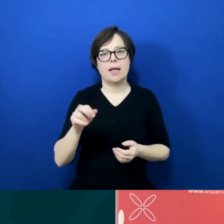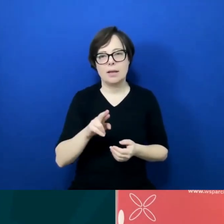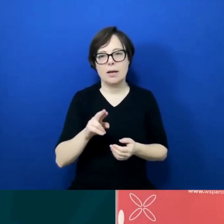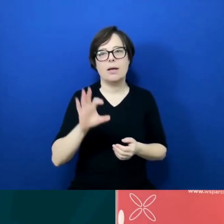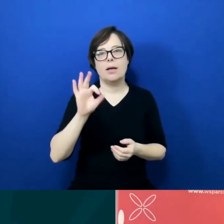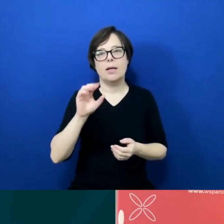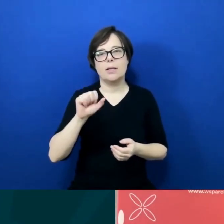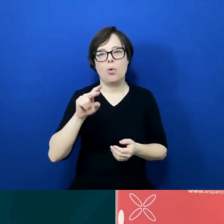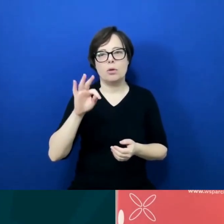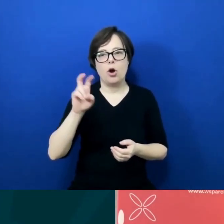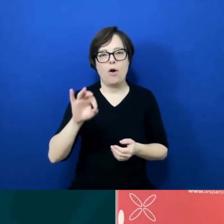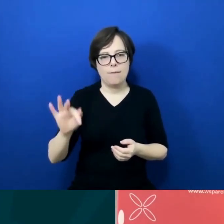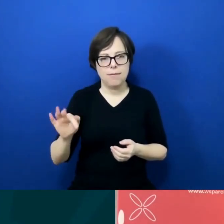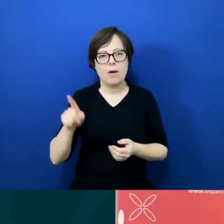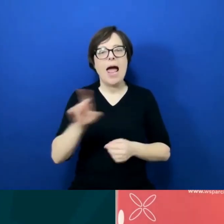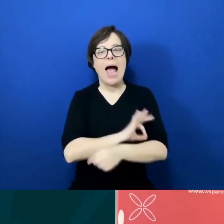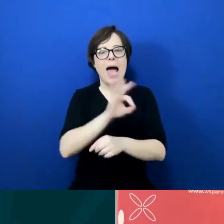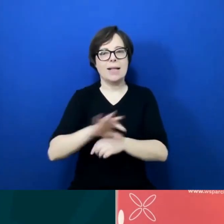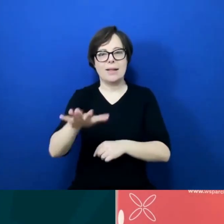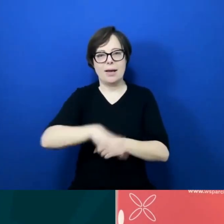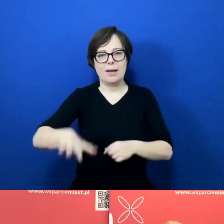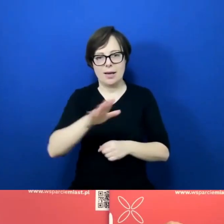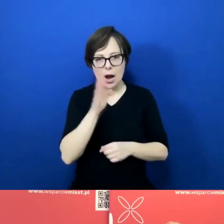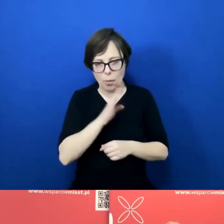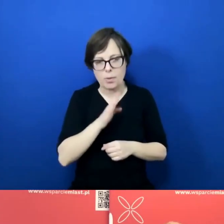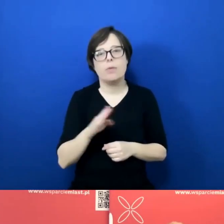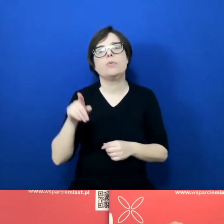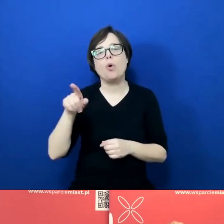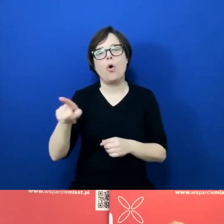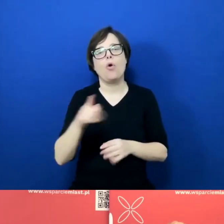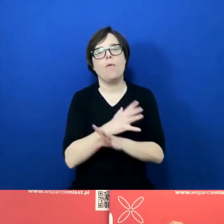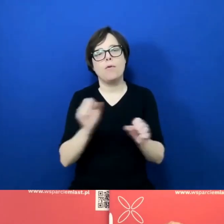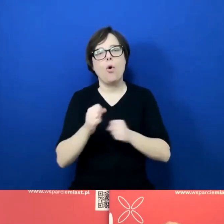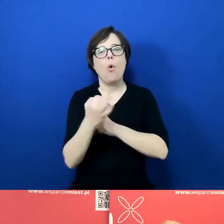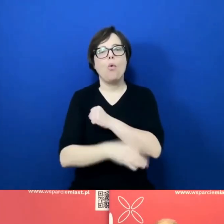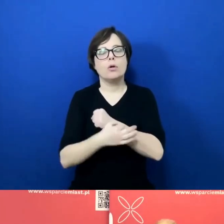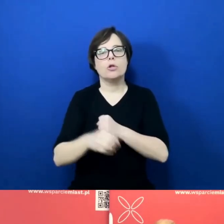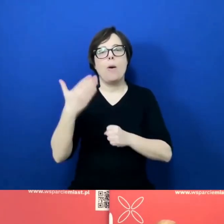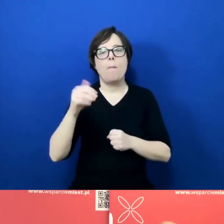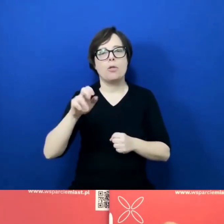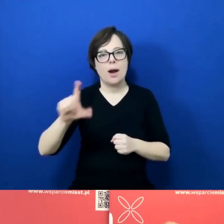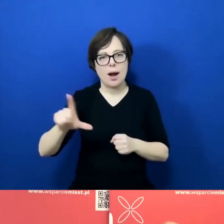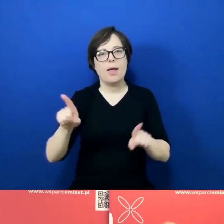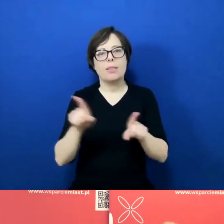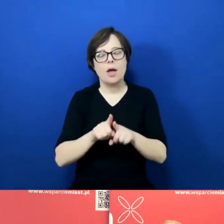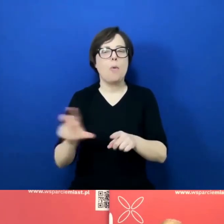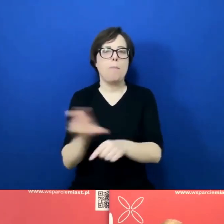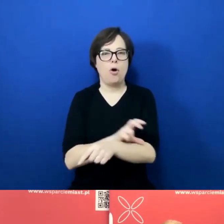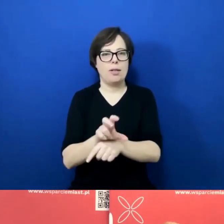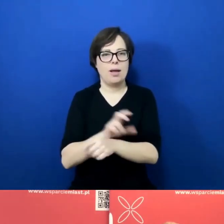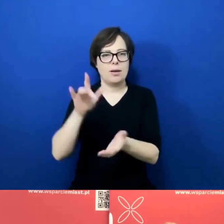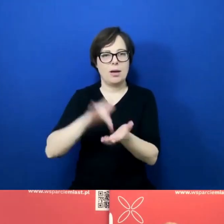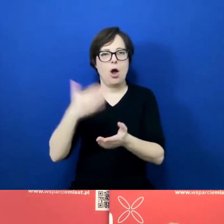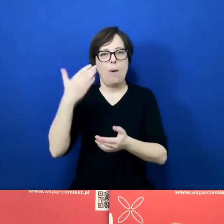point. I would like to invite Alexander Southhoff, landscape architect in Montreal